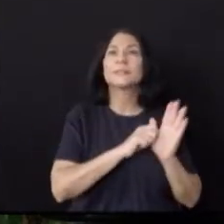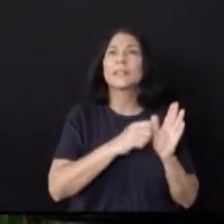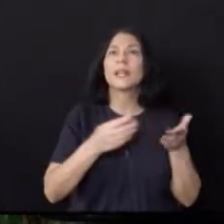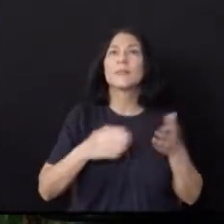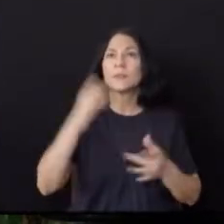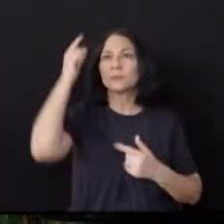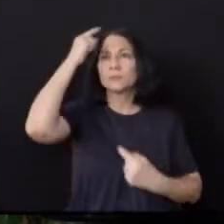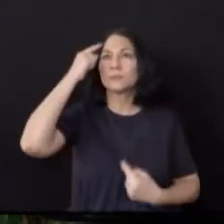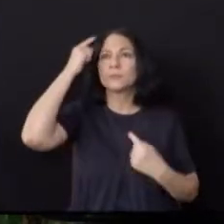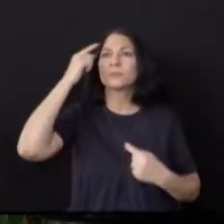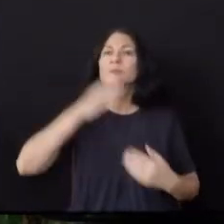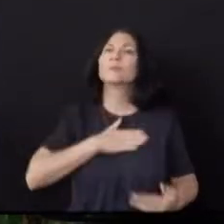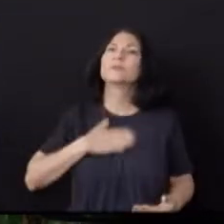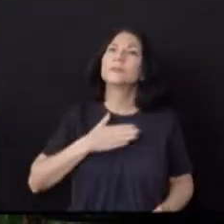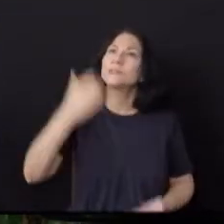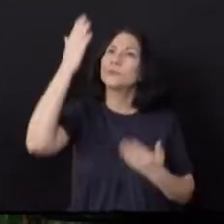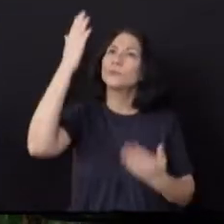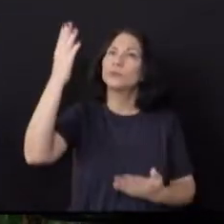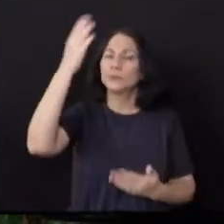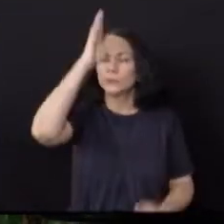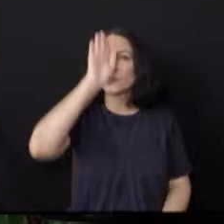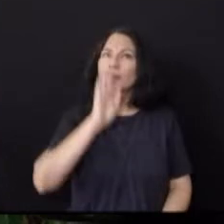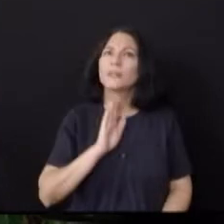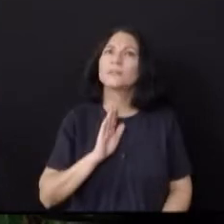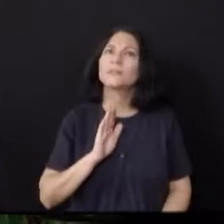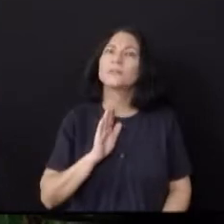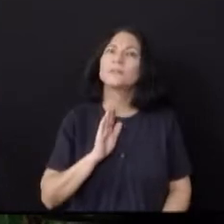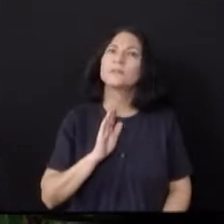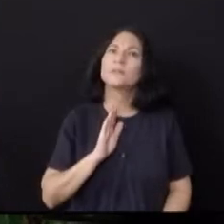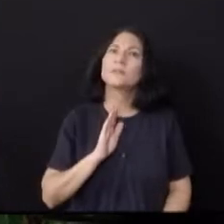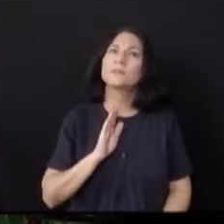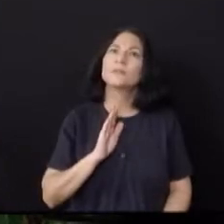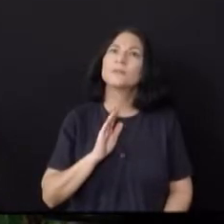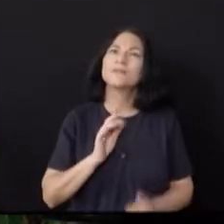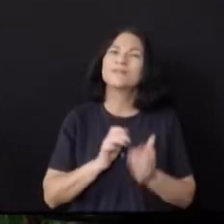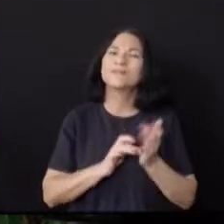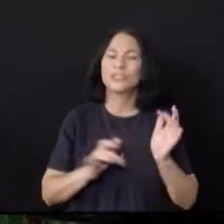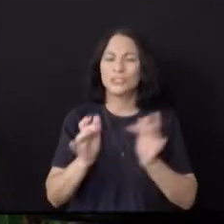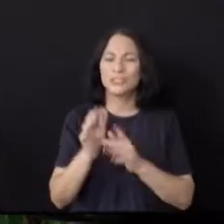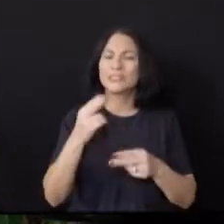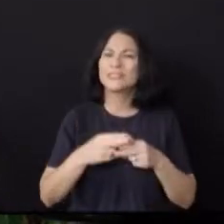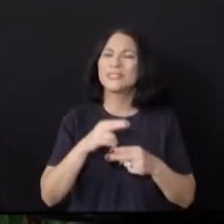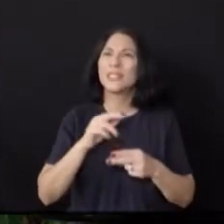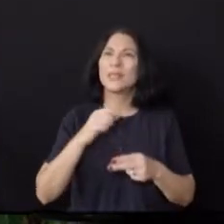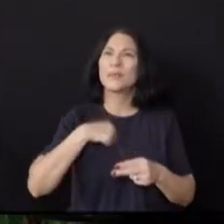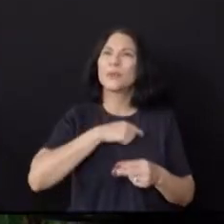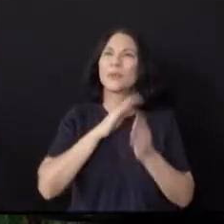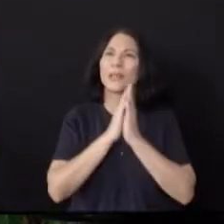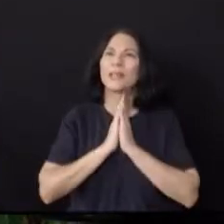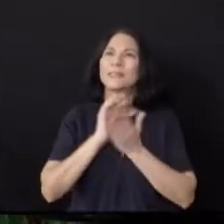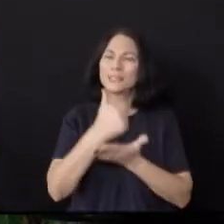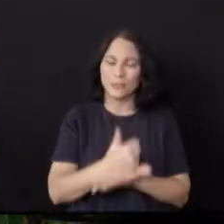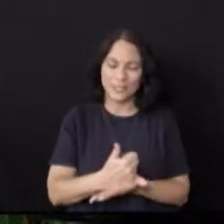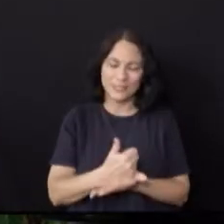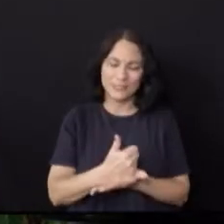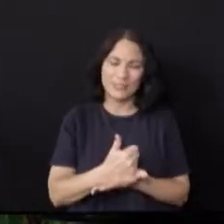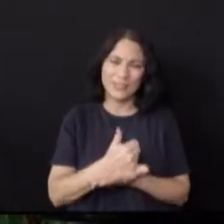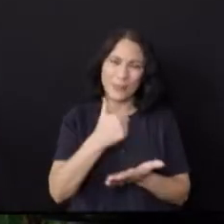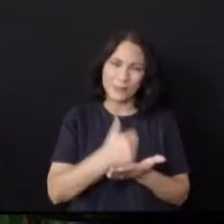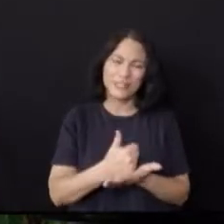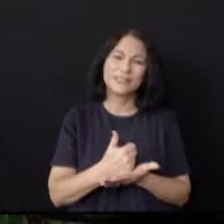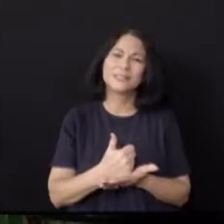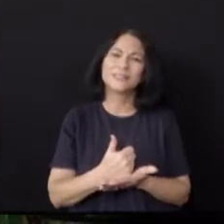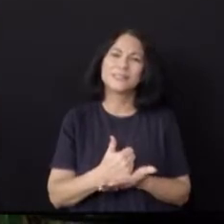your word be pleasing unto you, O God. And in Jesus' name we ask it. Amen.